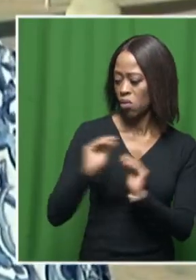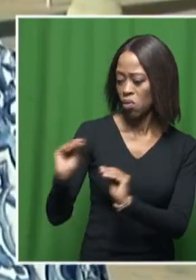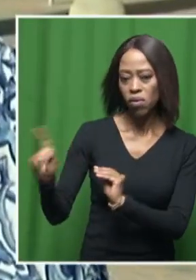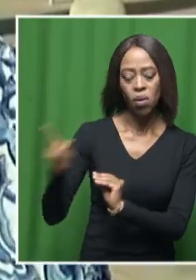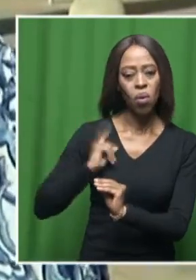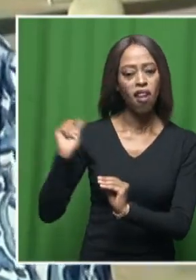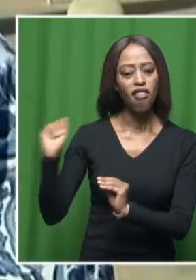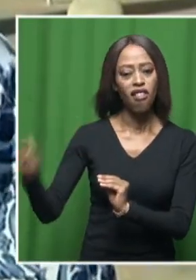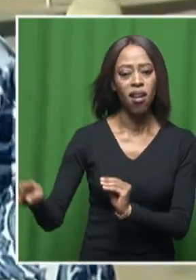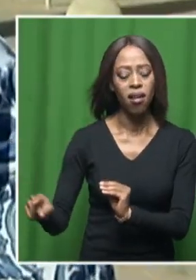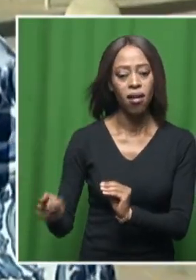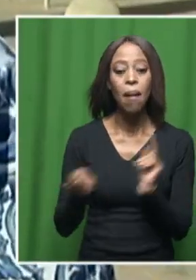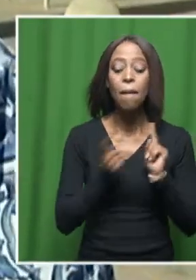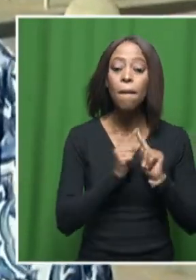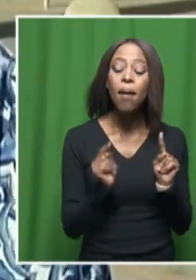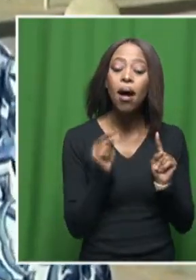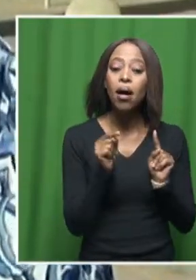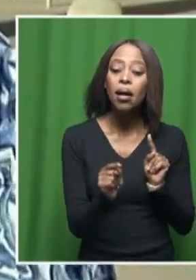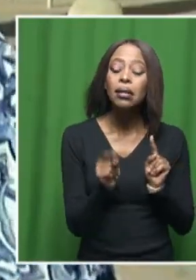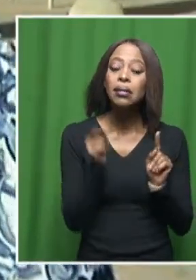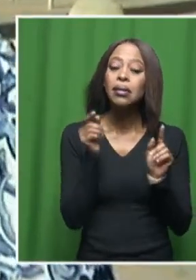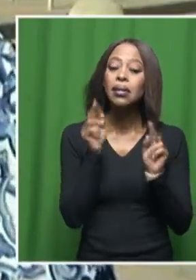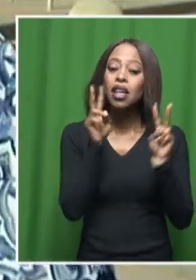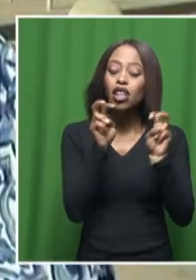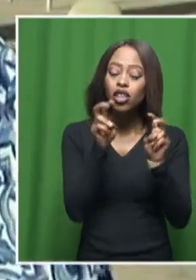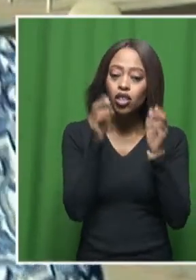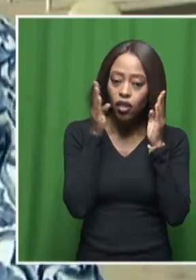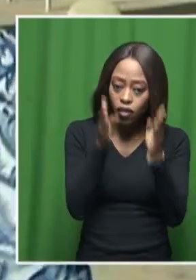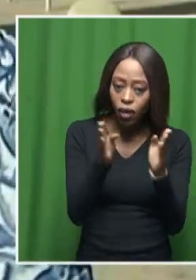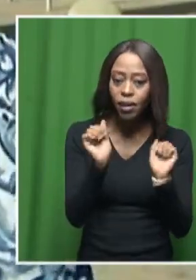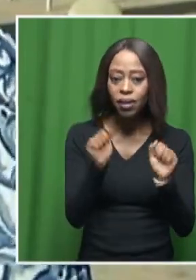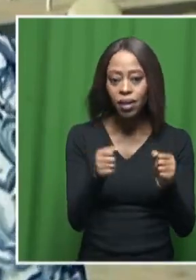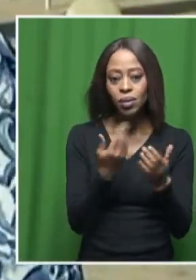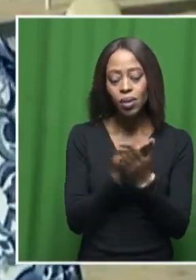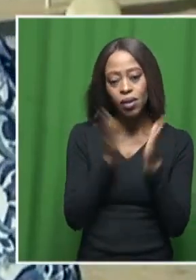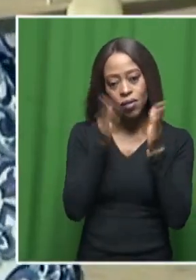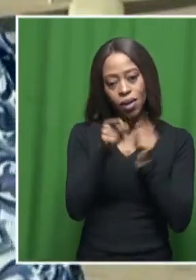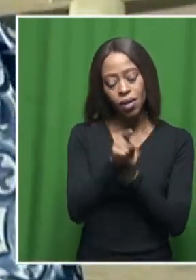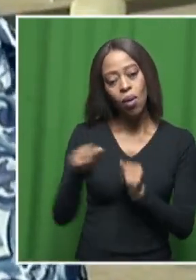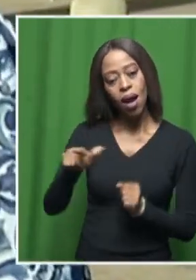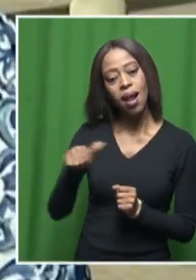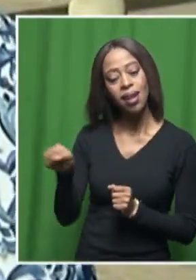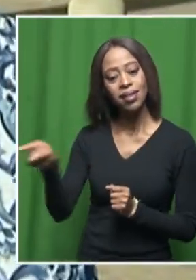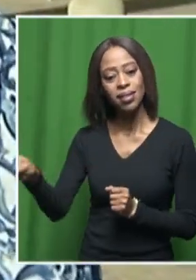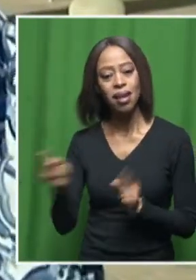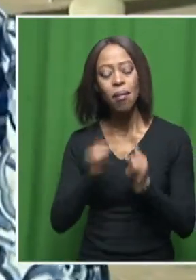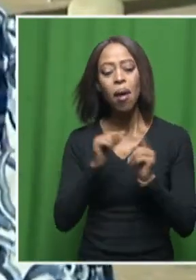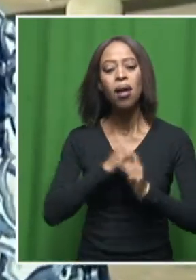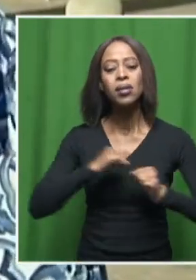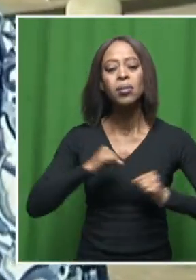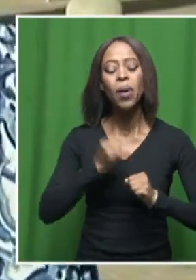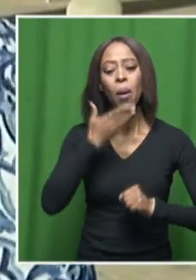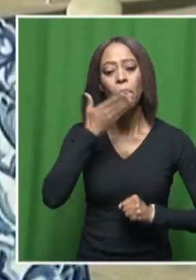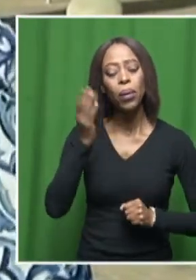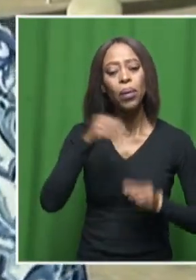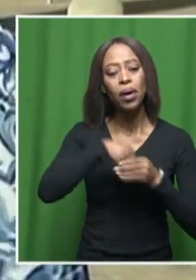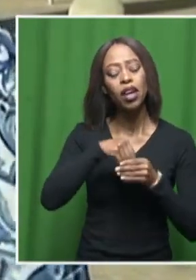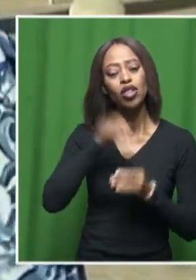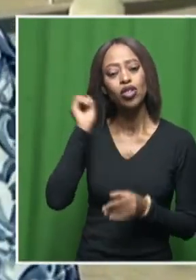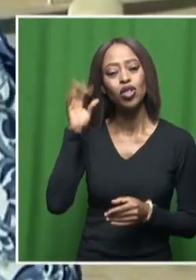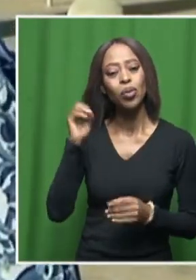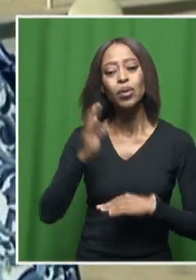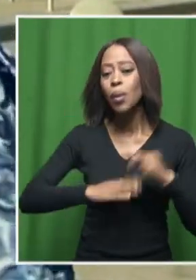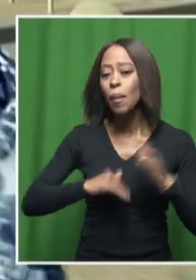it's far. But for what they are looking for, that's where we can have, because that's where the land is. There is no space anymore inside Soweto to